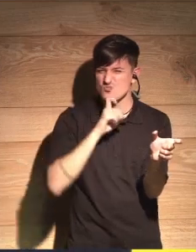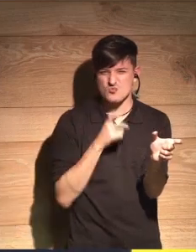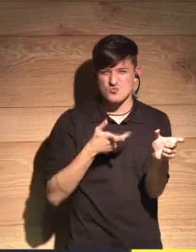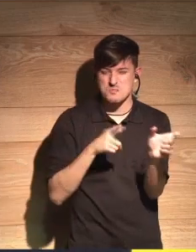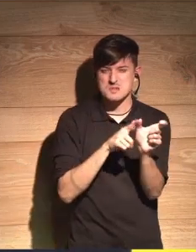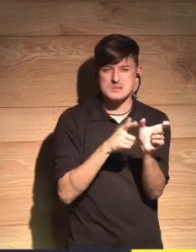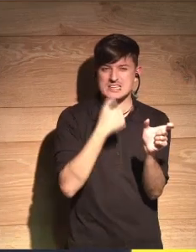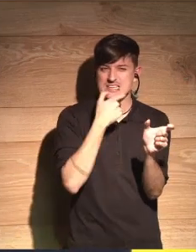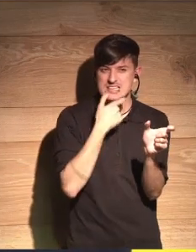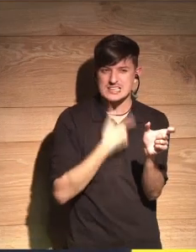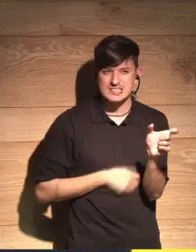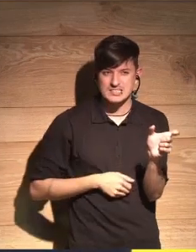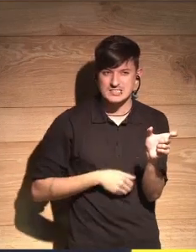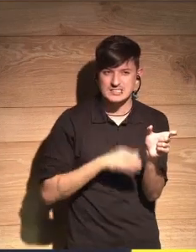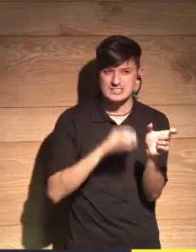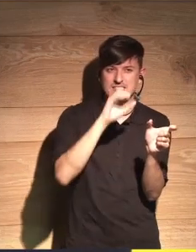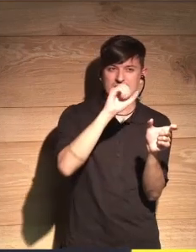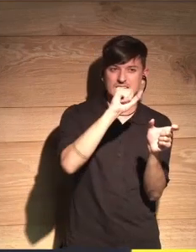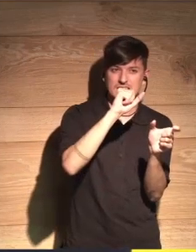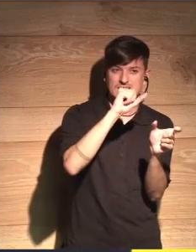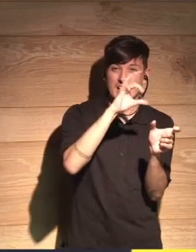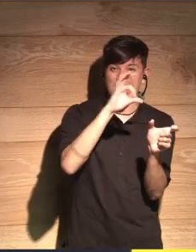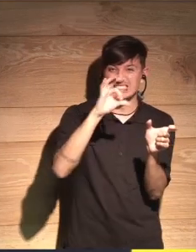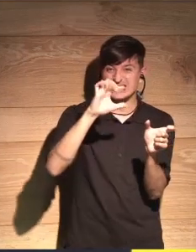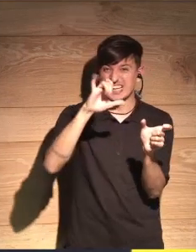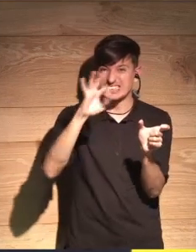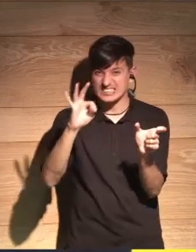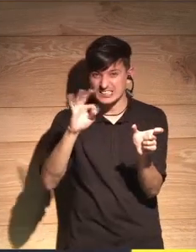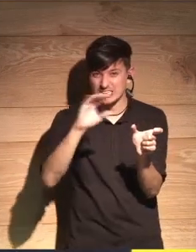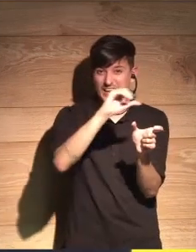in English an asset.